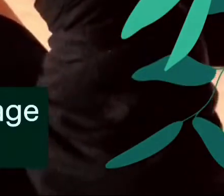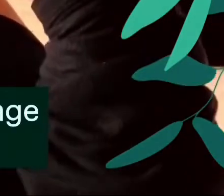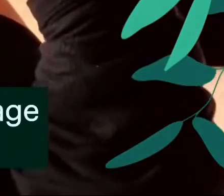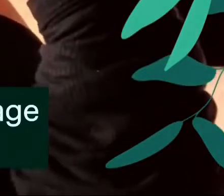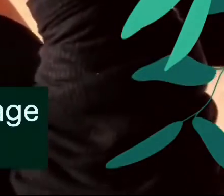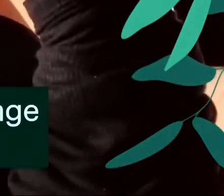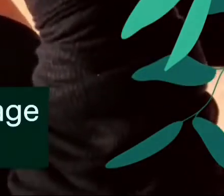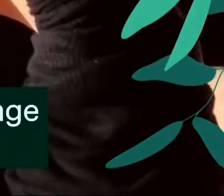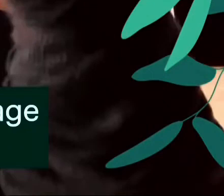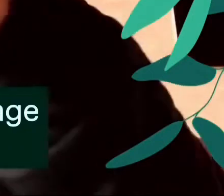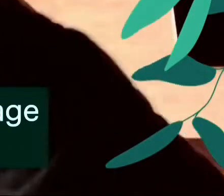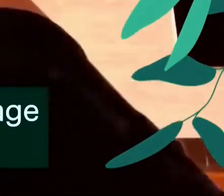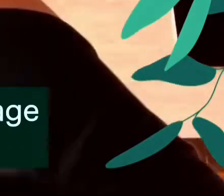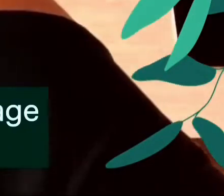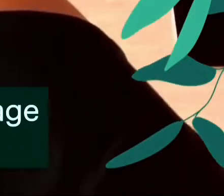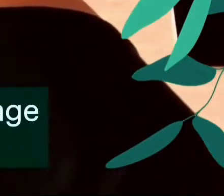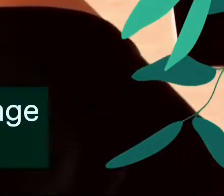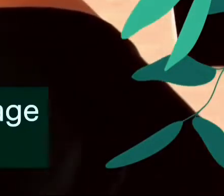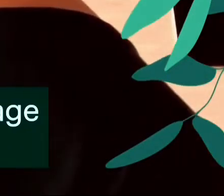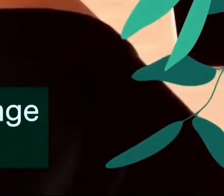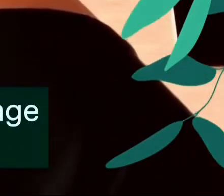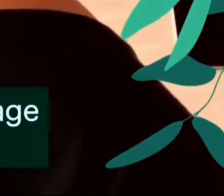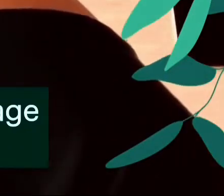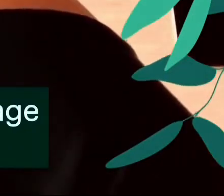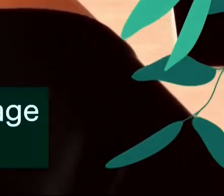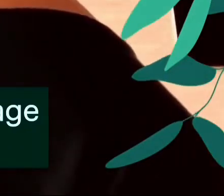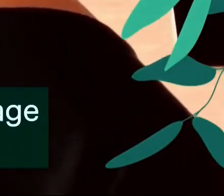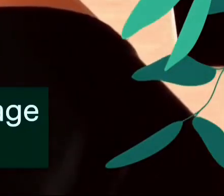lineage has made it this far.